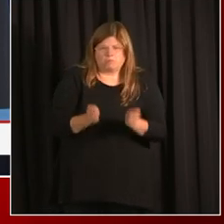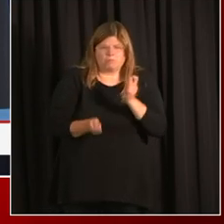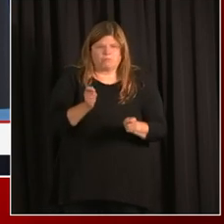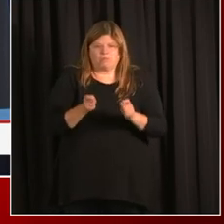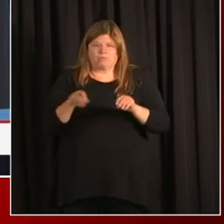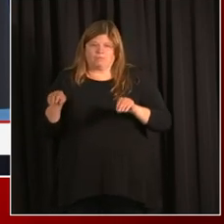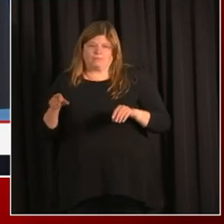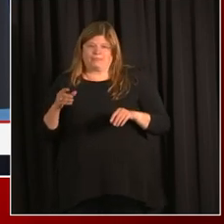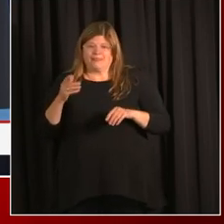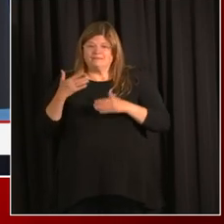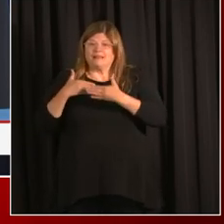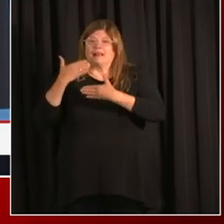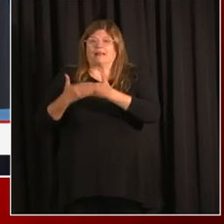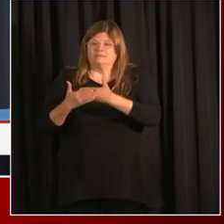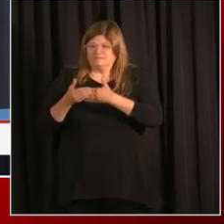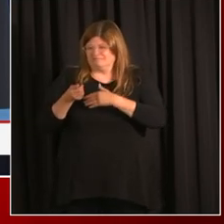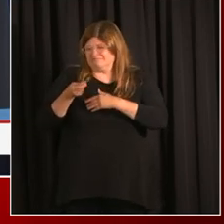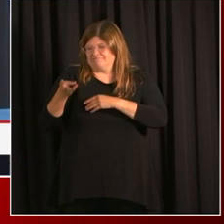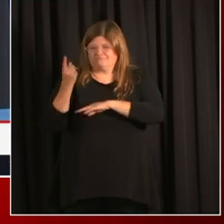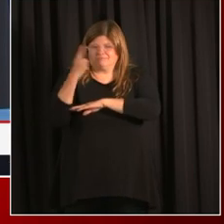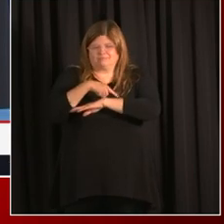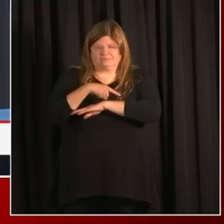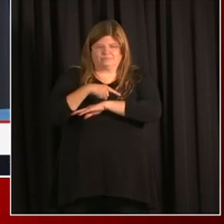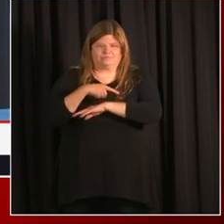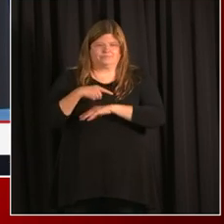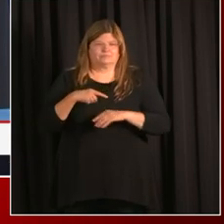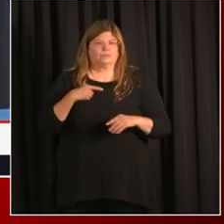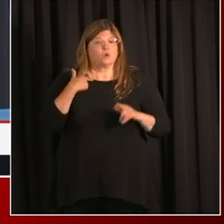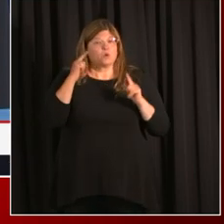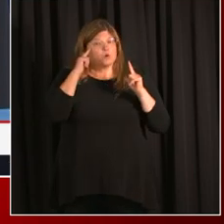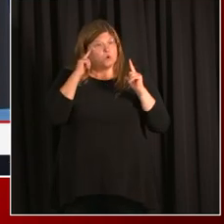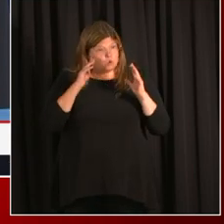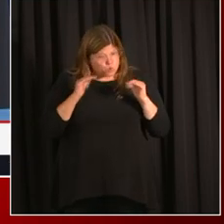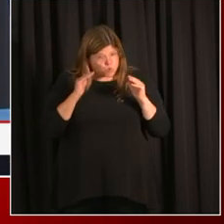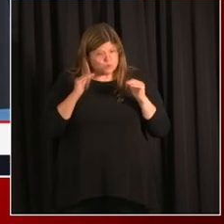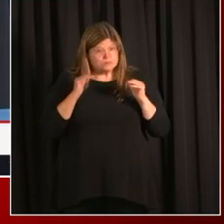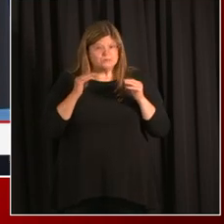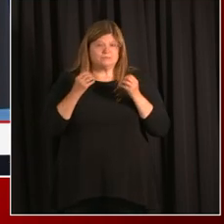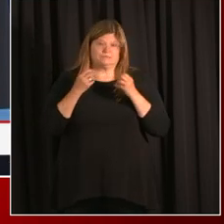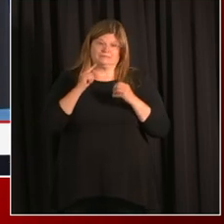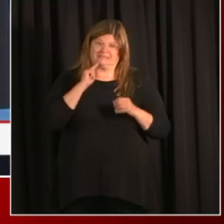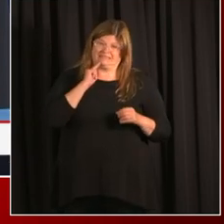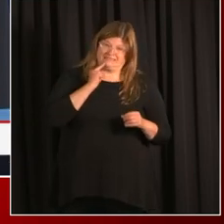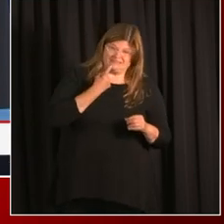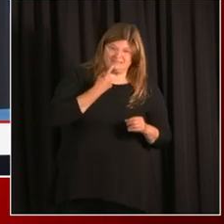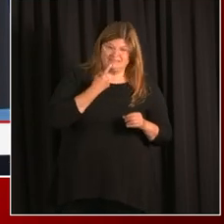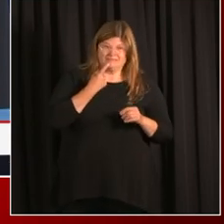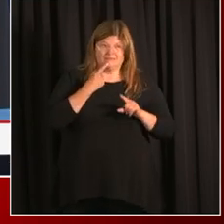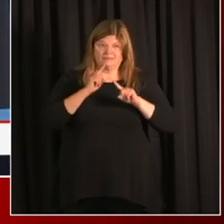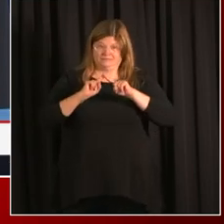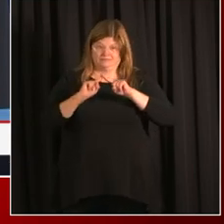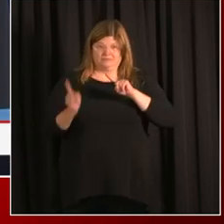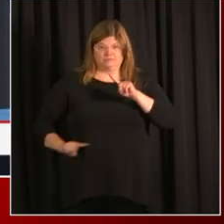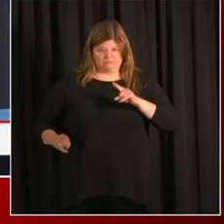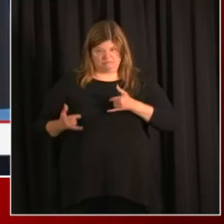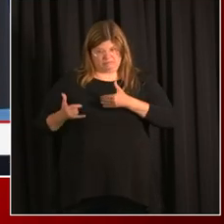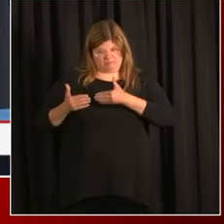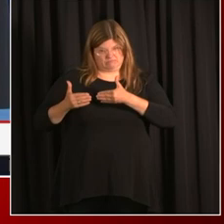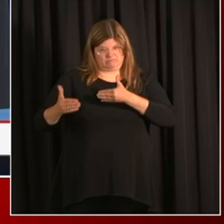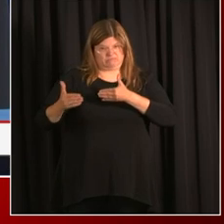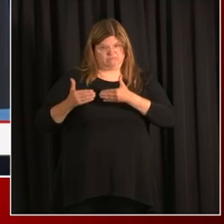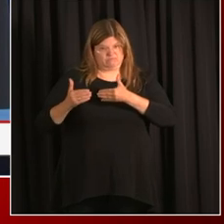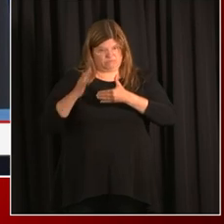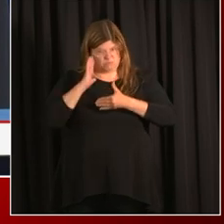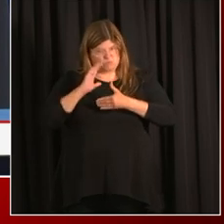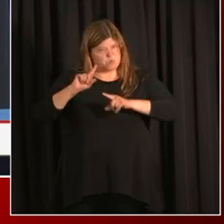posture over the next several days. We are expecting a lot of severe and extreme weather over the next several days,